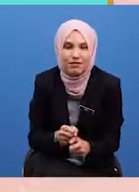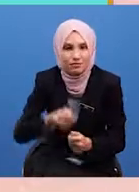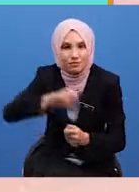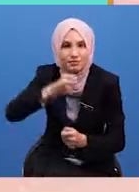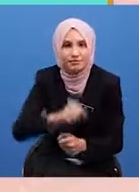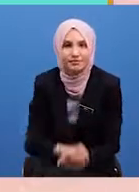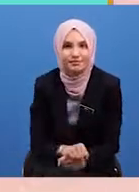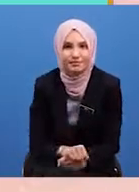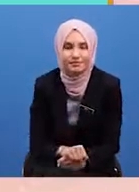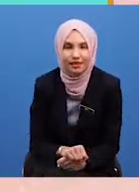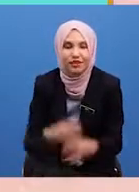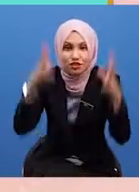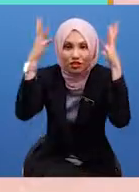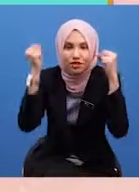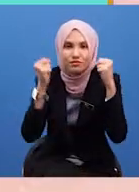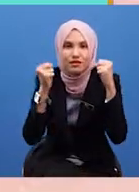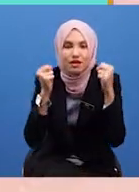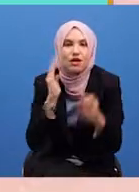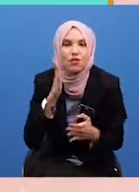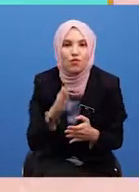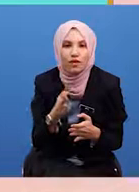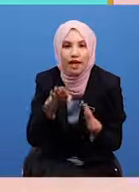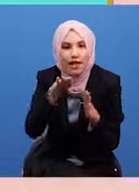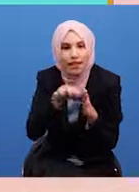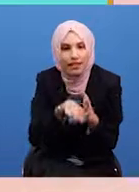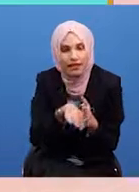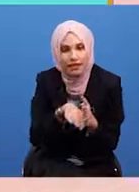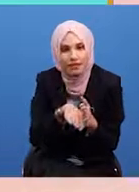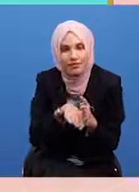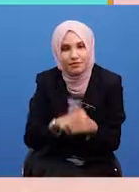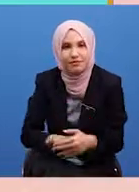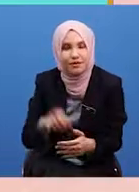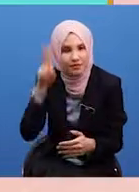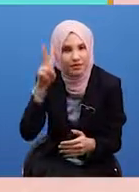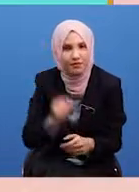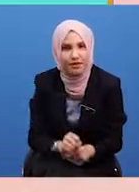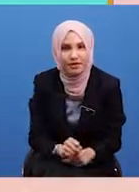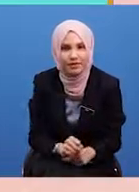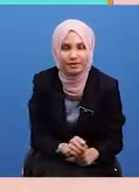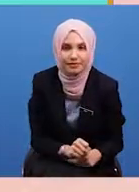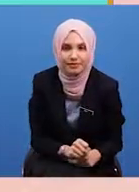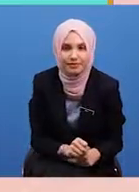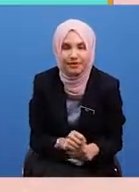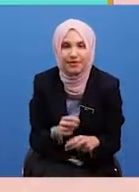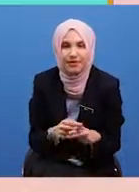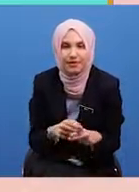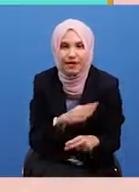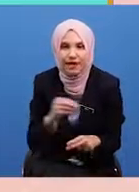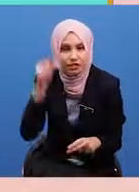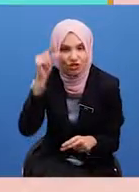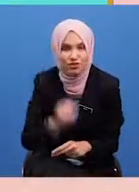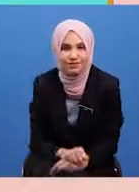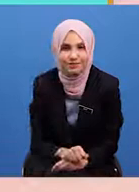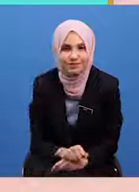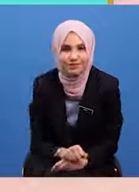anymore. She hopes that it will at least be a tie when Mr. Velos announces her name and job.